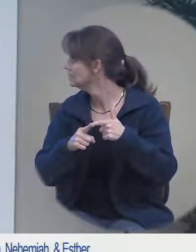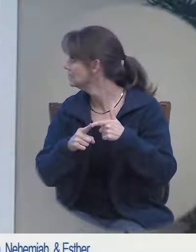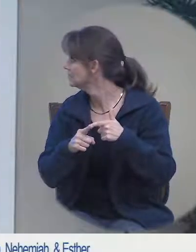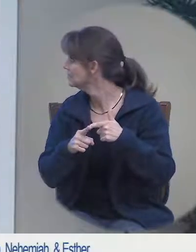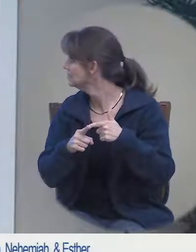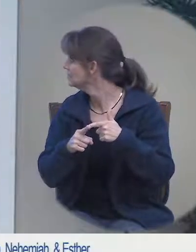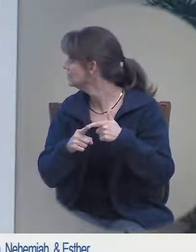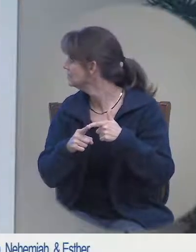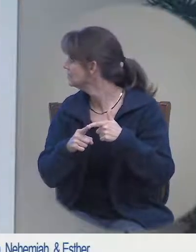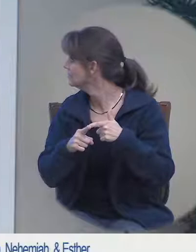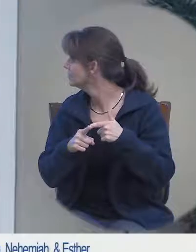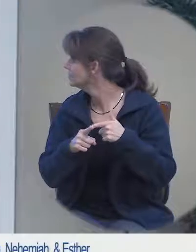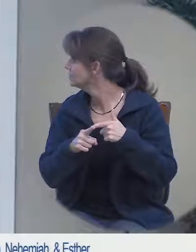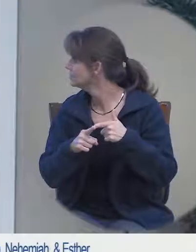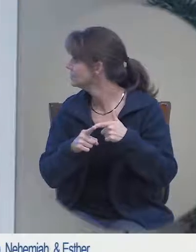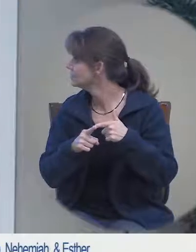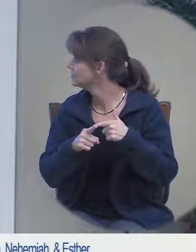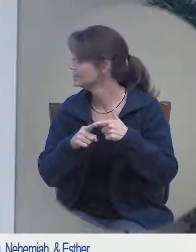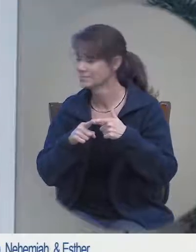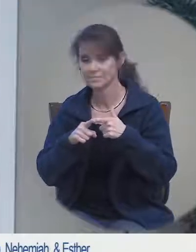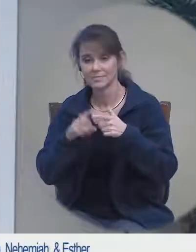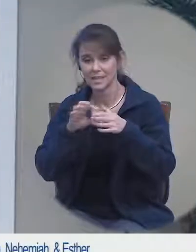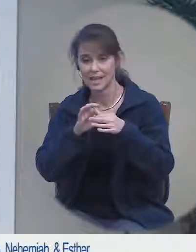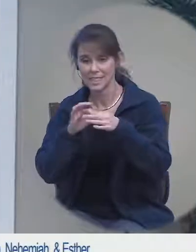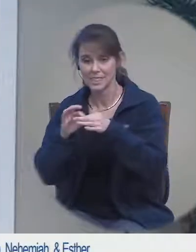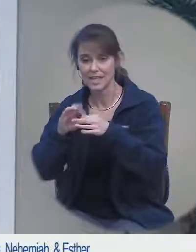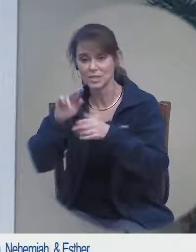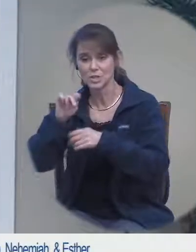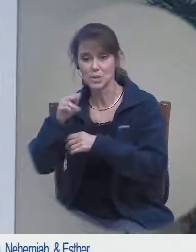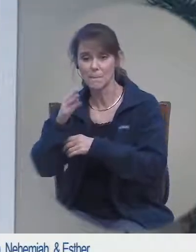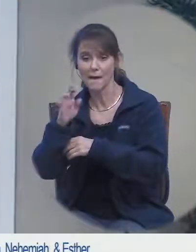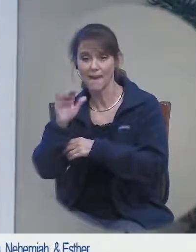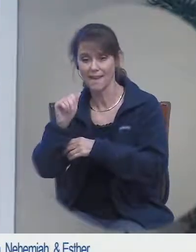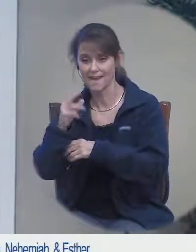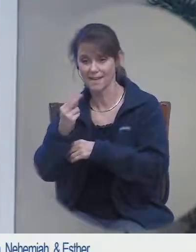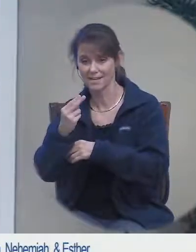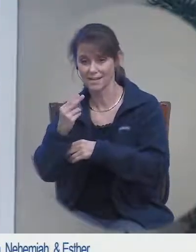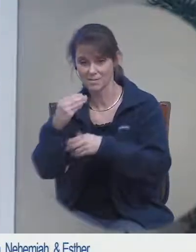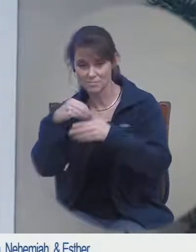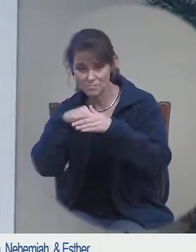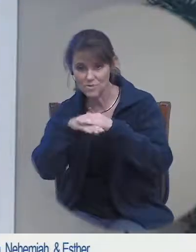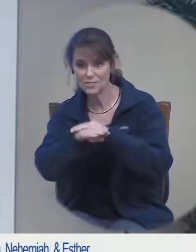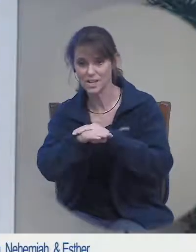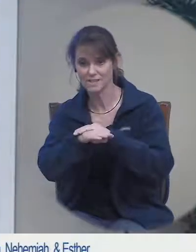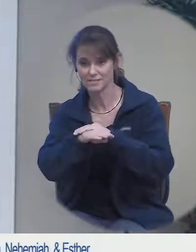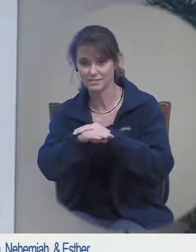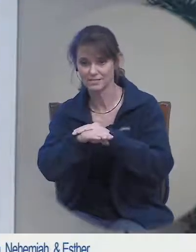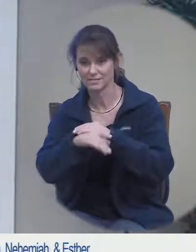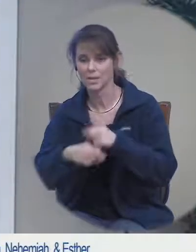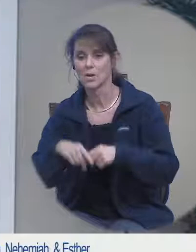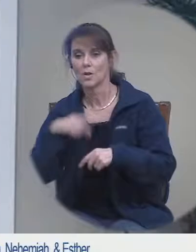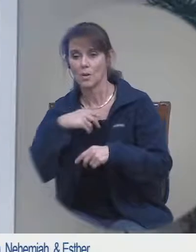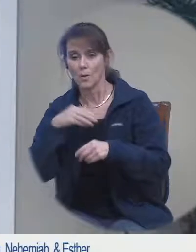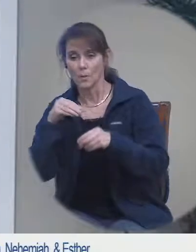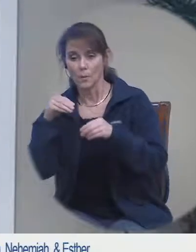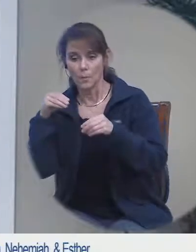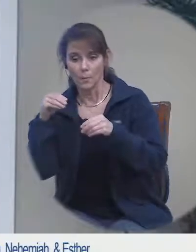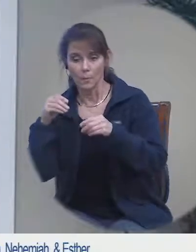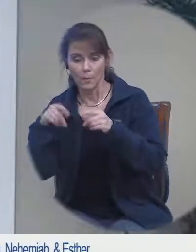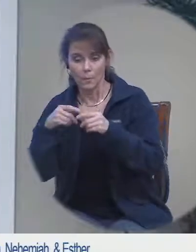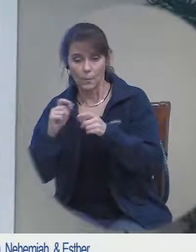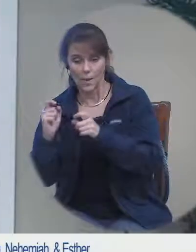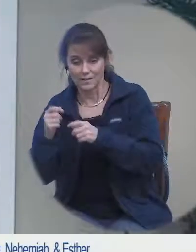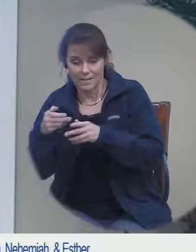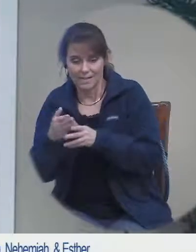displace when he got his rooms? The tithes. So all of these three things are kind of interrelated. They are all kind of trickled